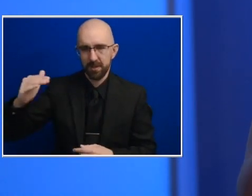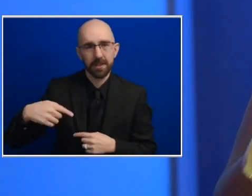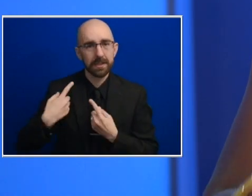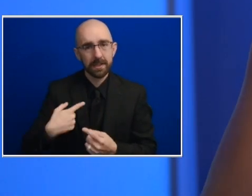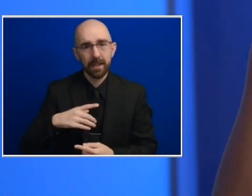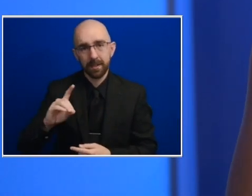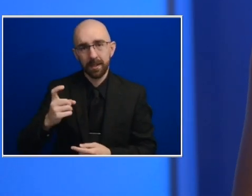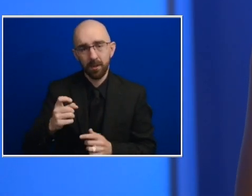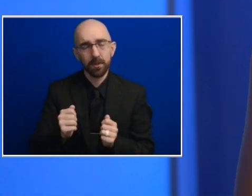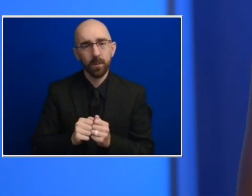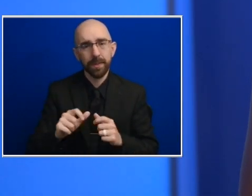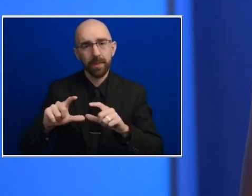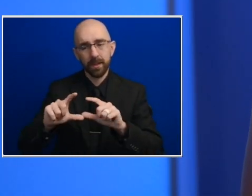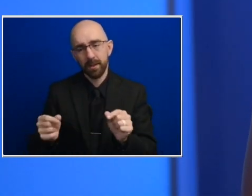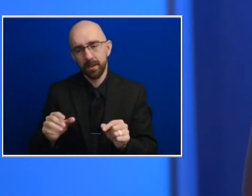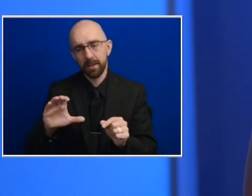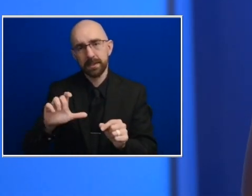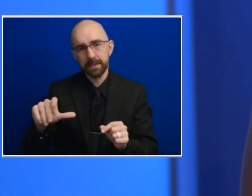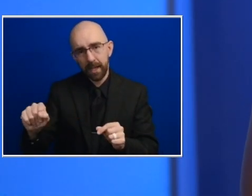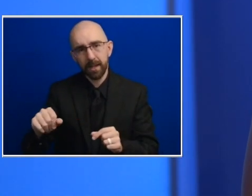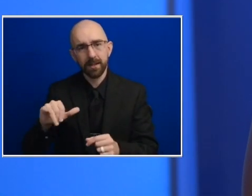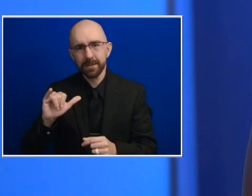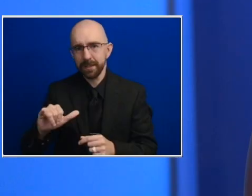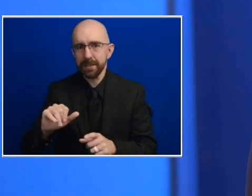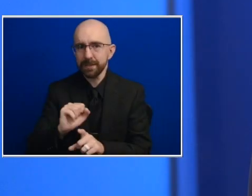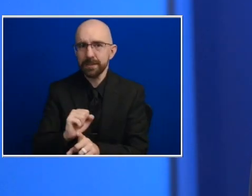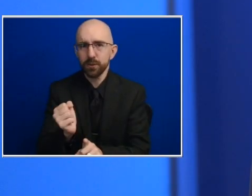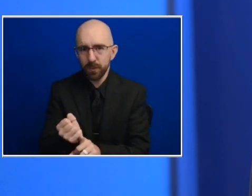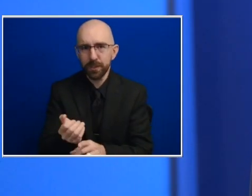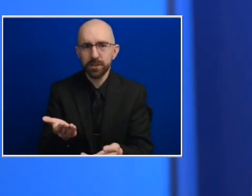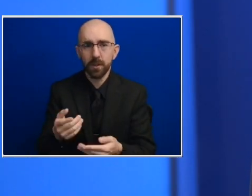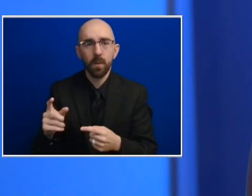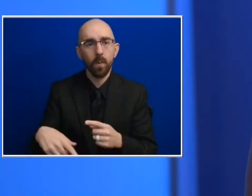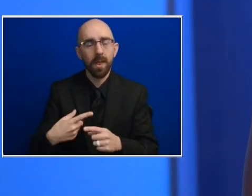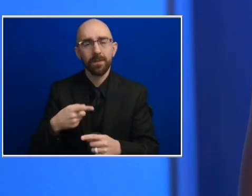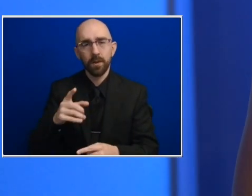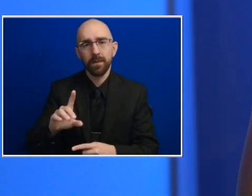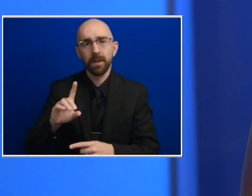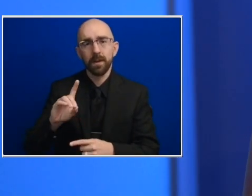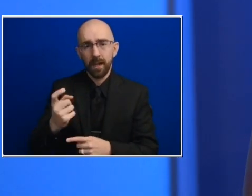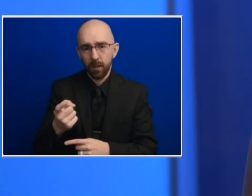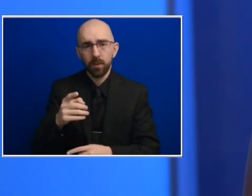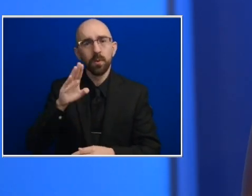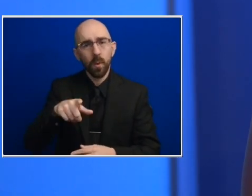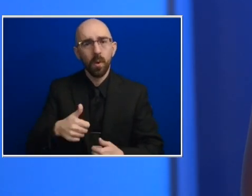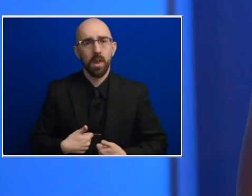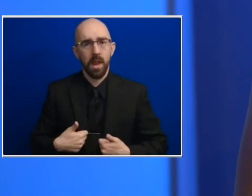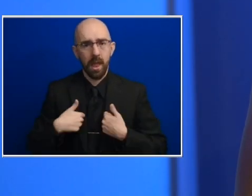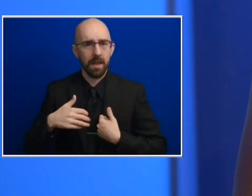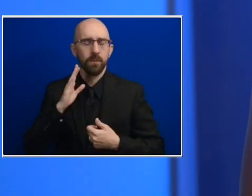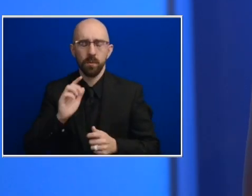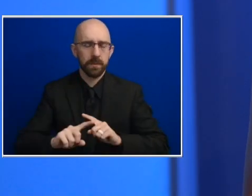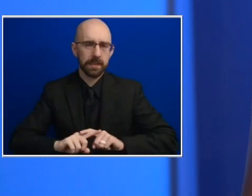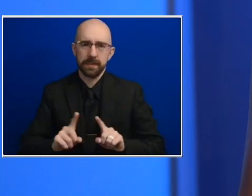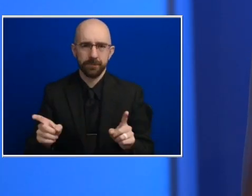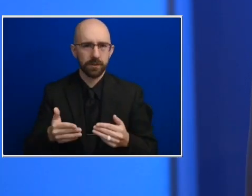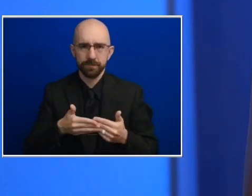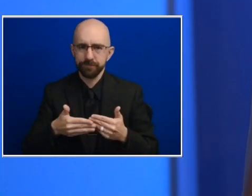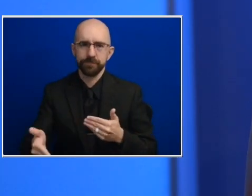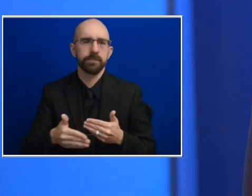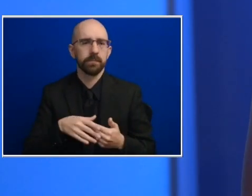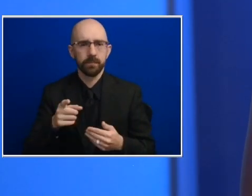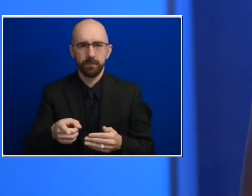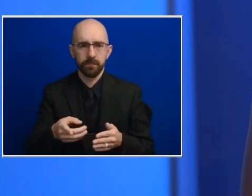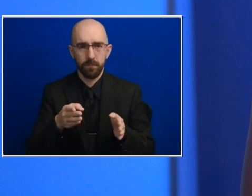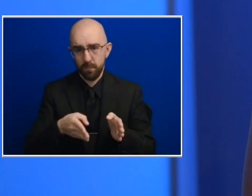and most of us, you know, that's the situation. Once you've been diagnosed, you just know your life is going to be different and you prepare